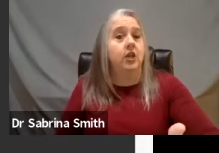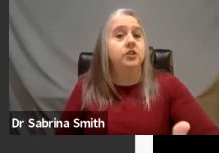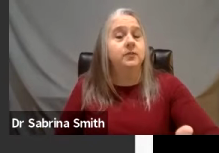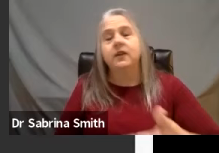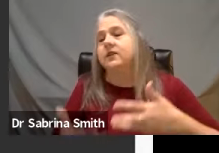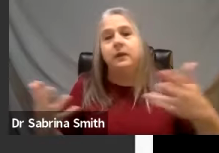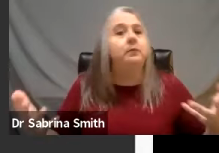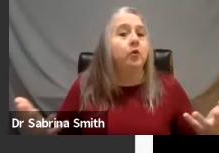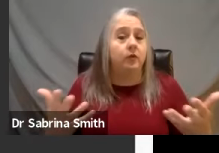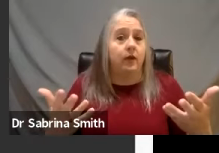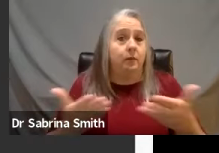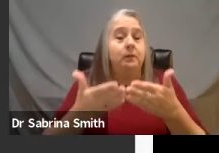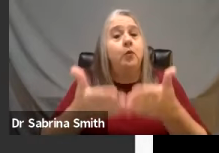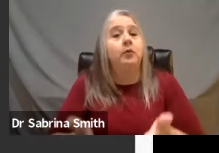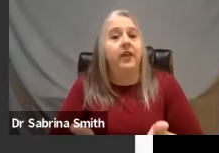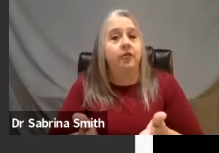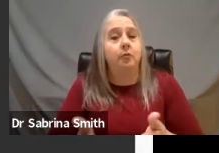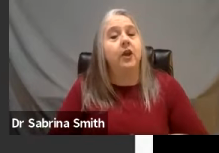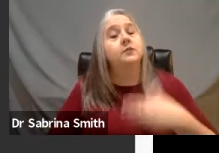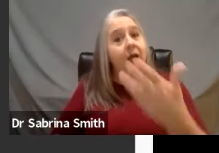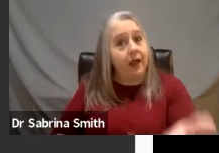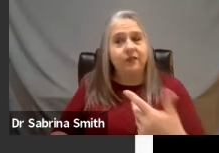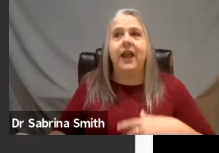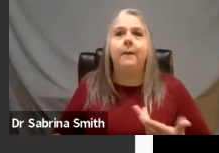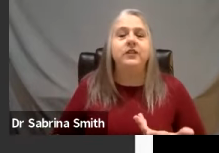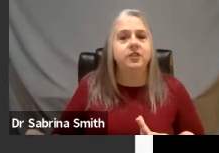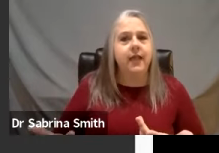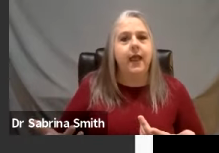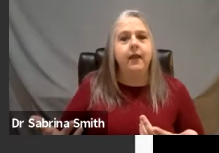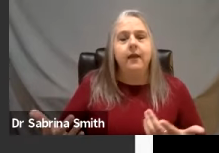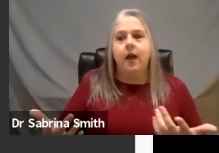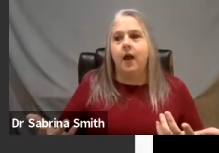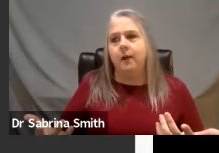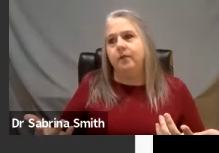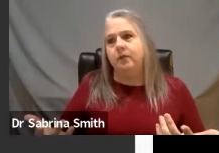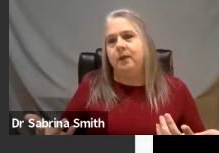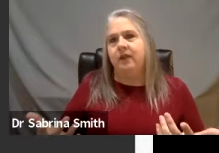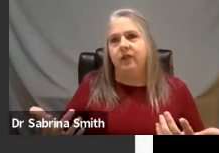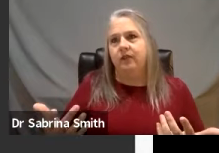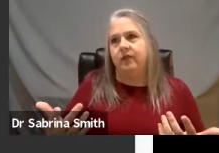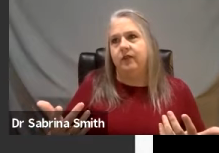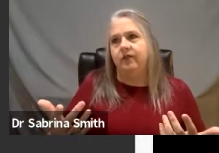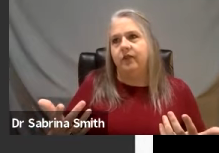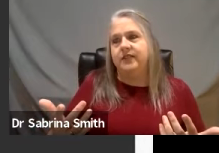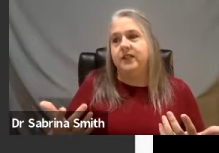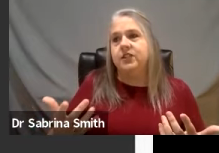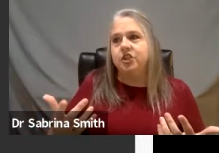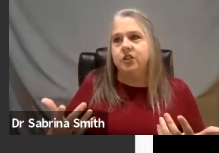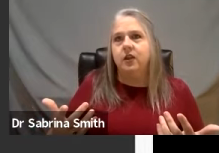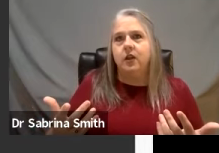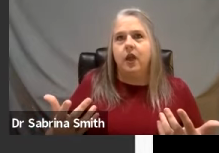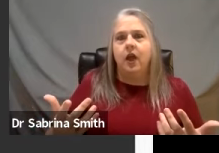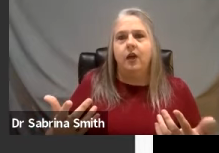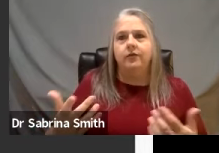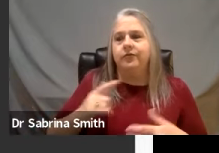much just because people will put that in their product. But if I happen to say, maybe if it's an